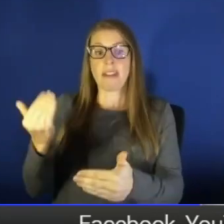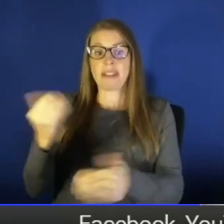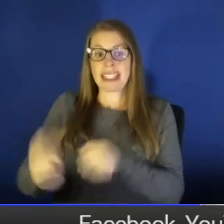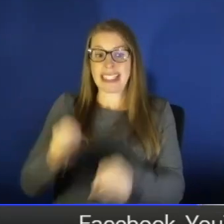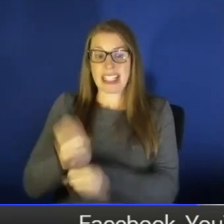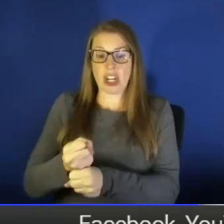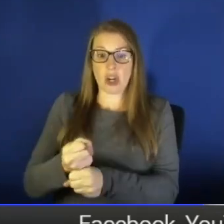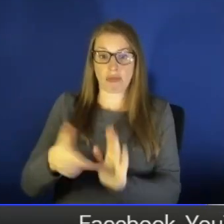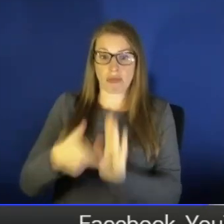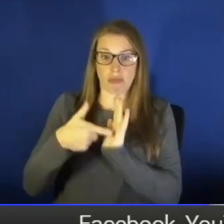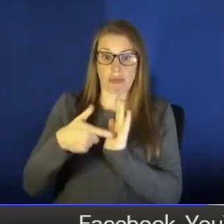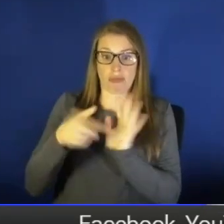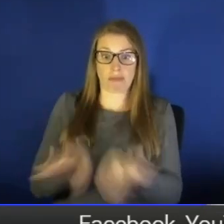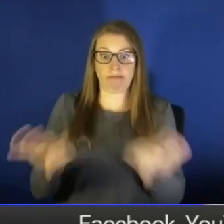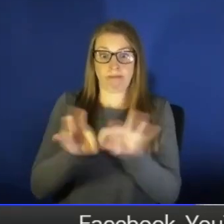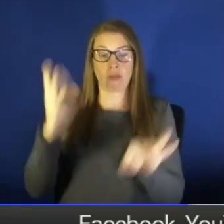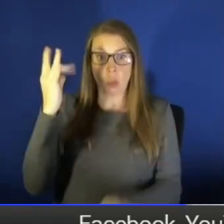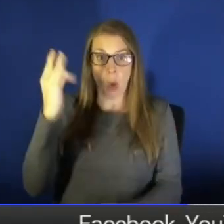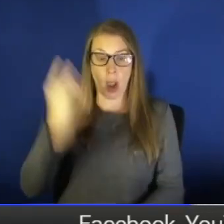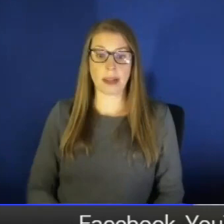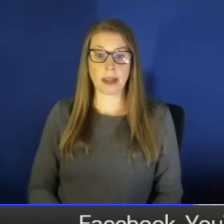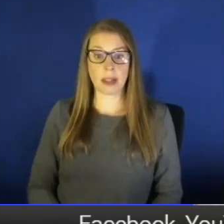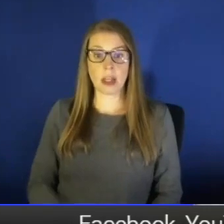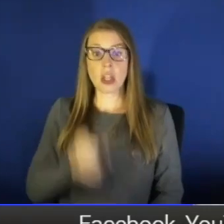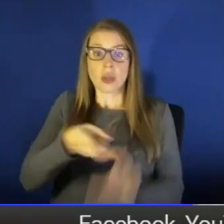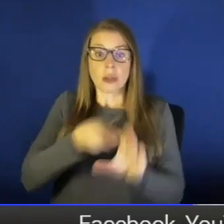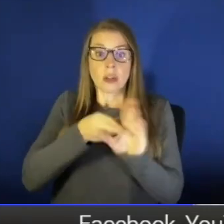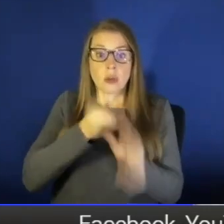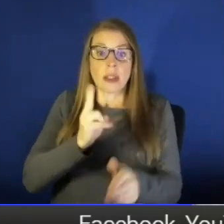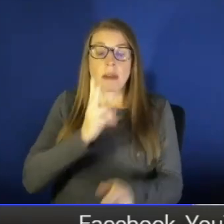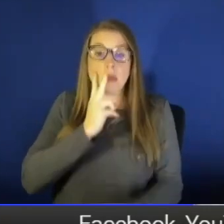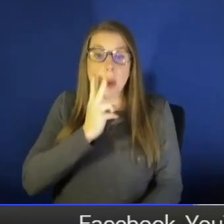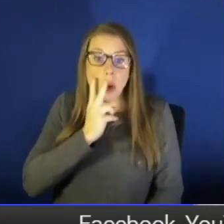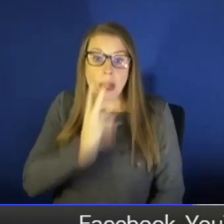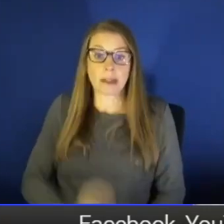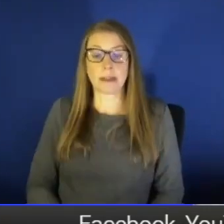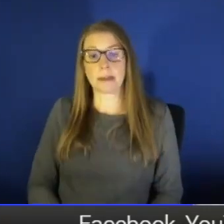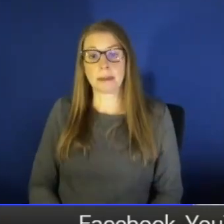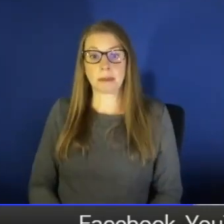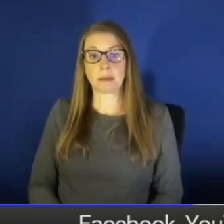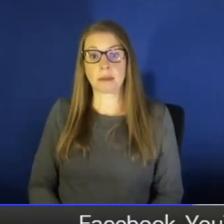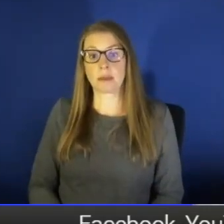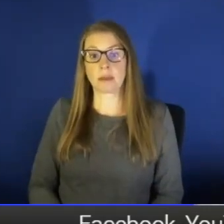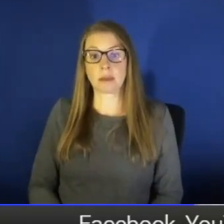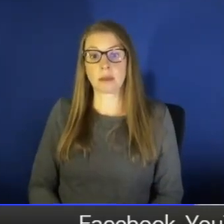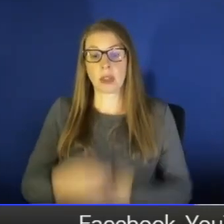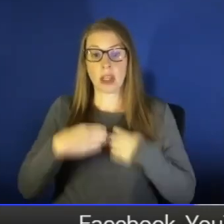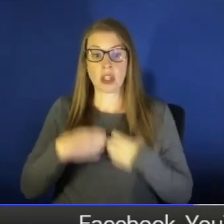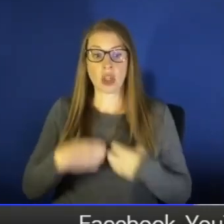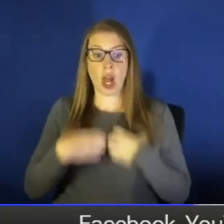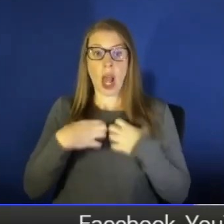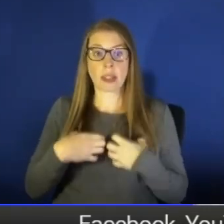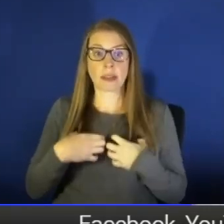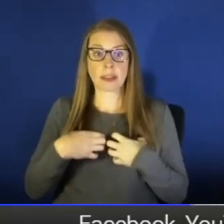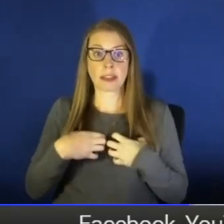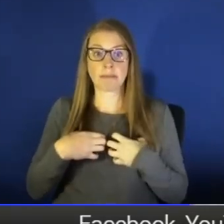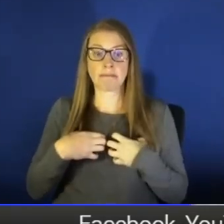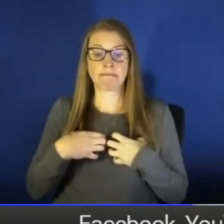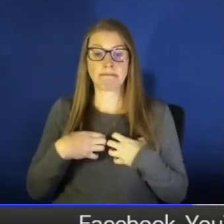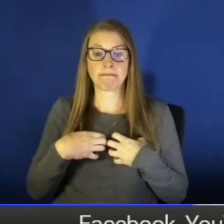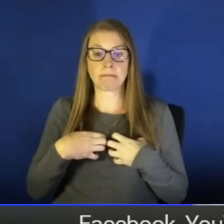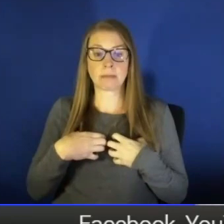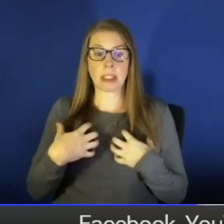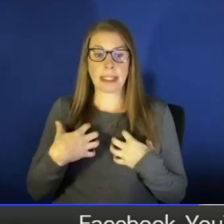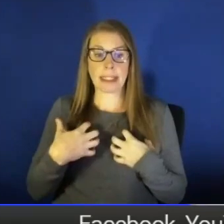requirement is important is when you quit smoking, your lungs start to heal a little